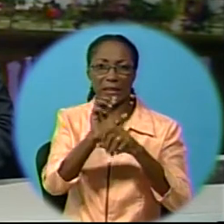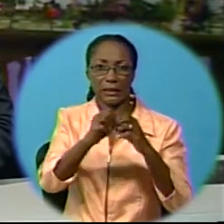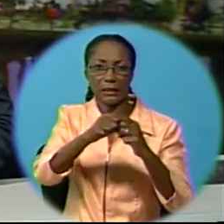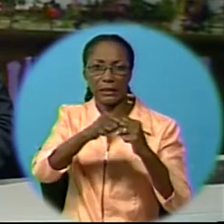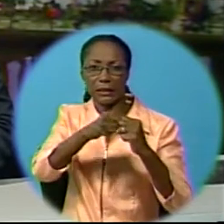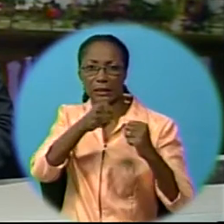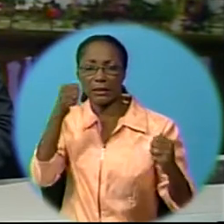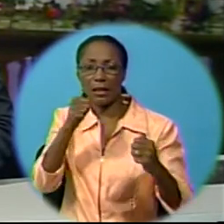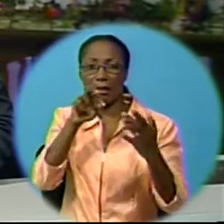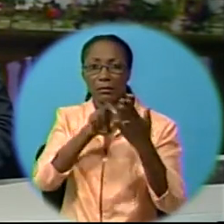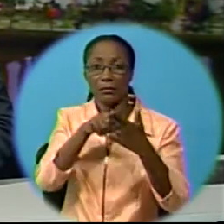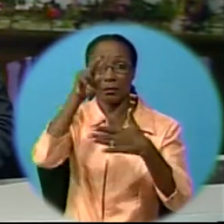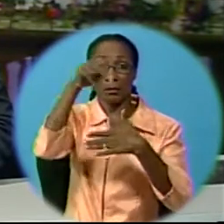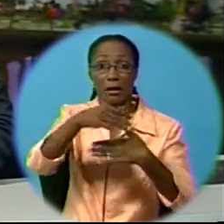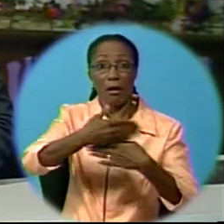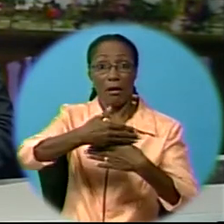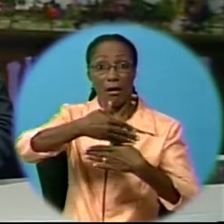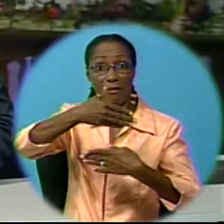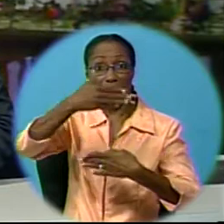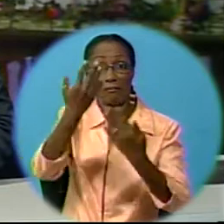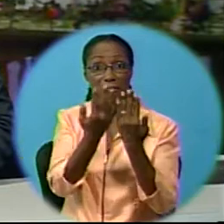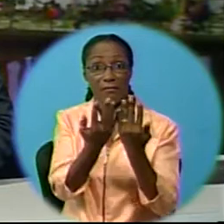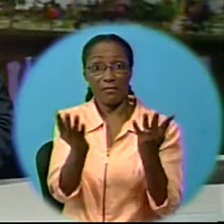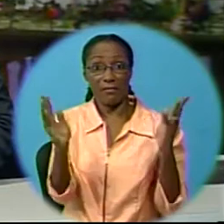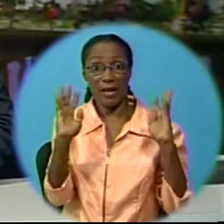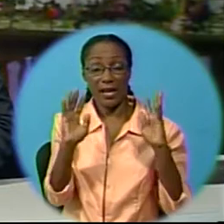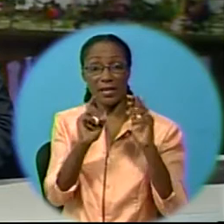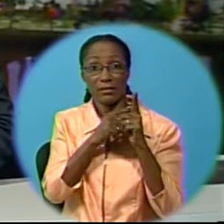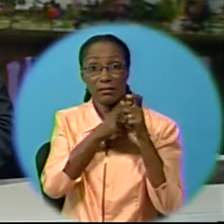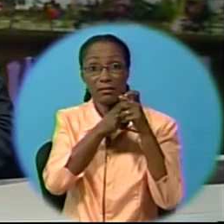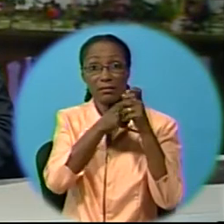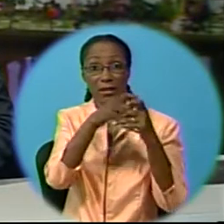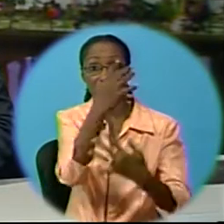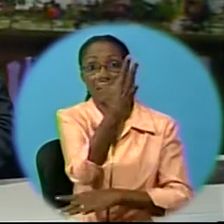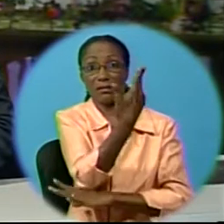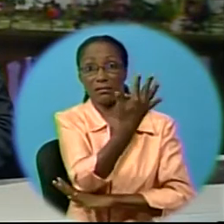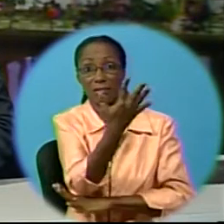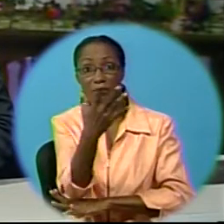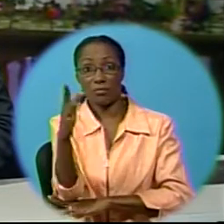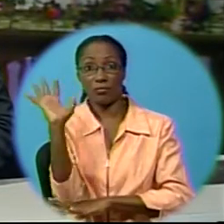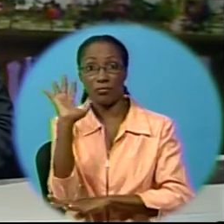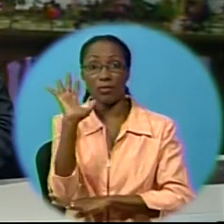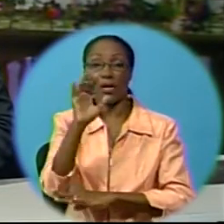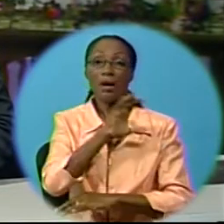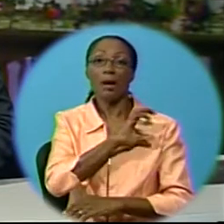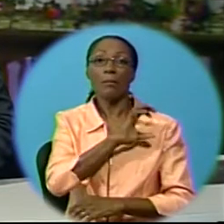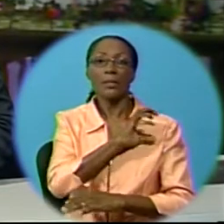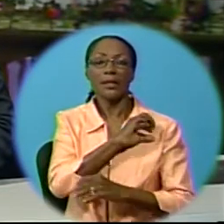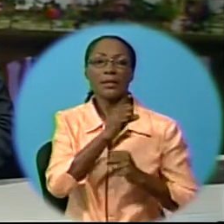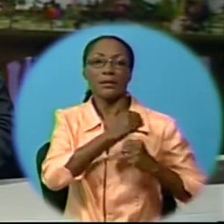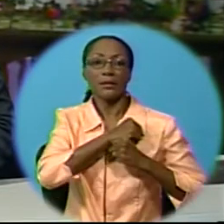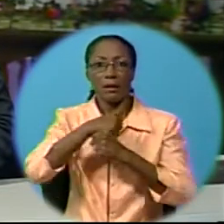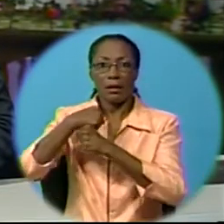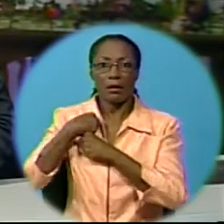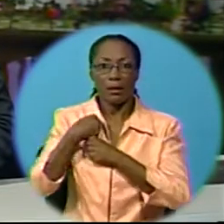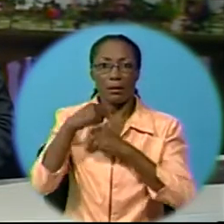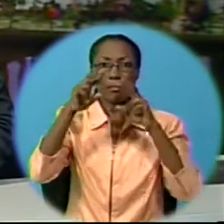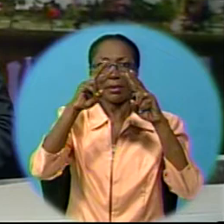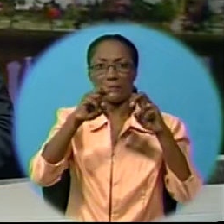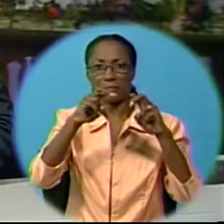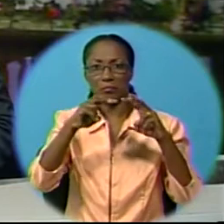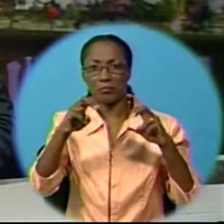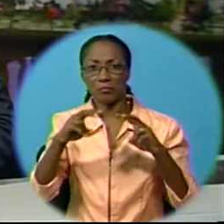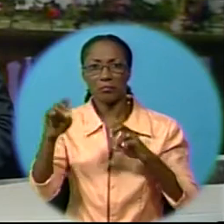barbed wire fence and escaped into a nearby forest. A joint police, army and immigration officers searched